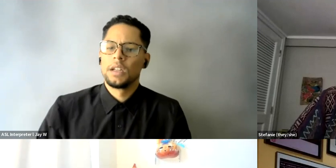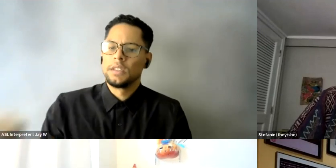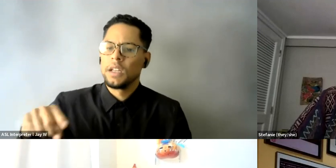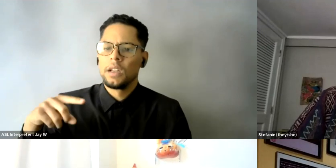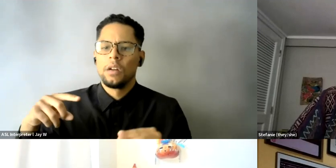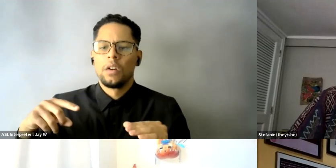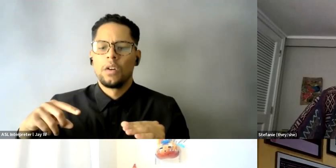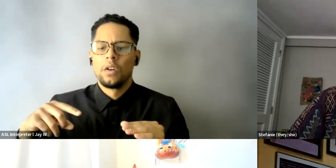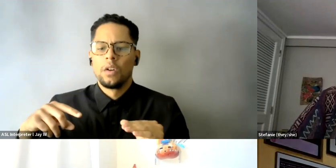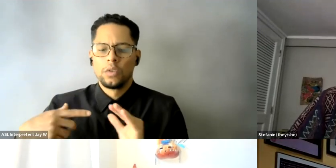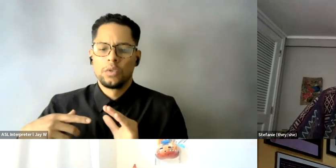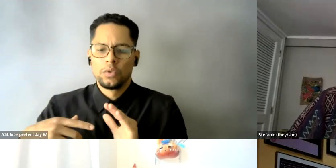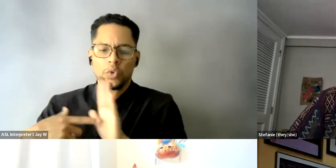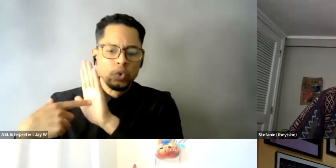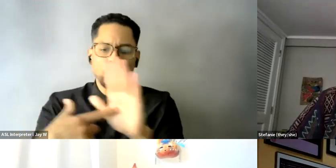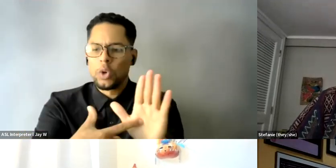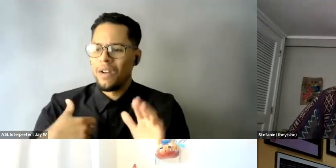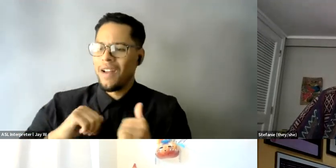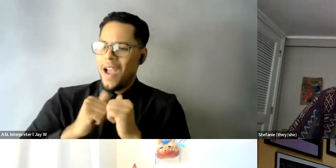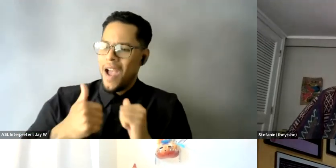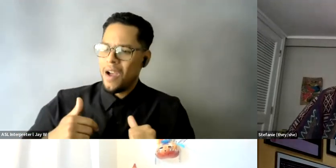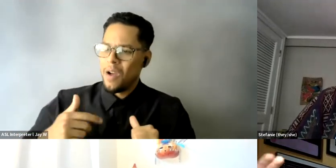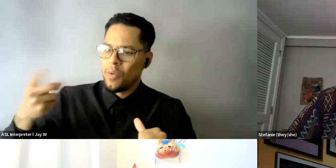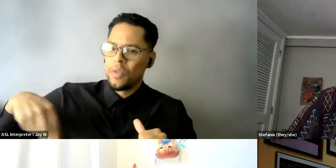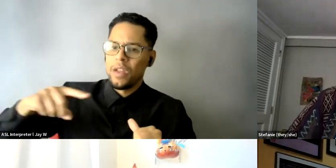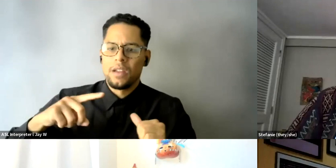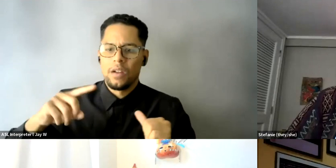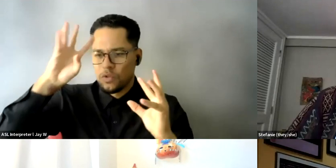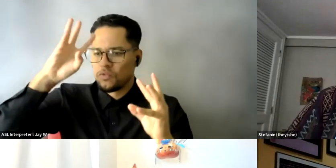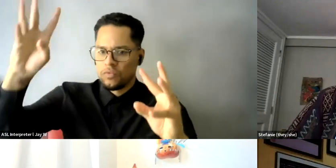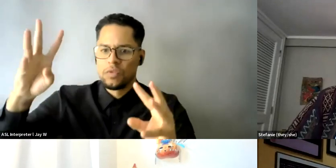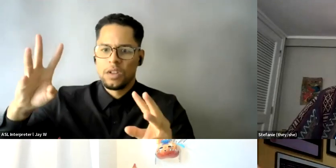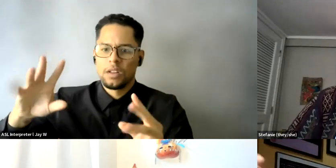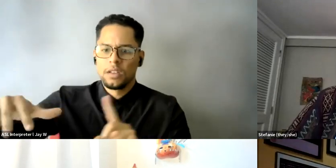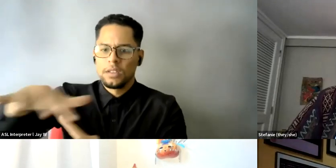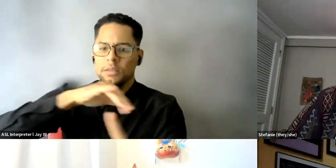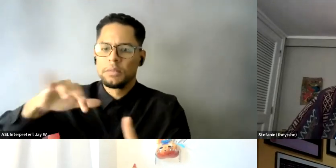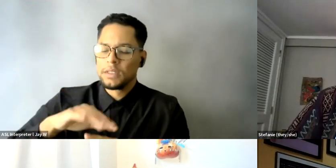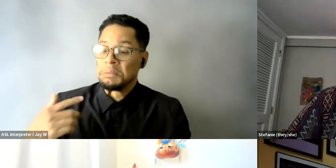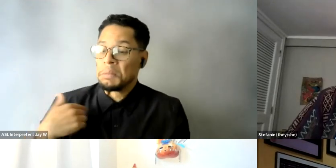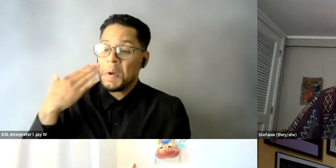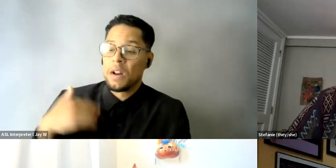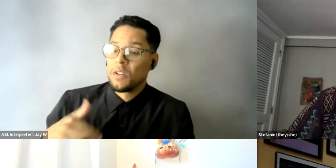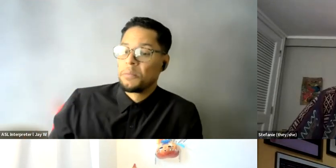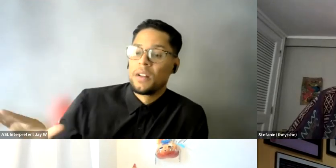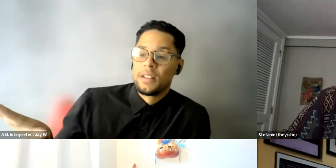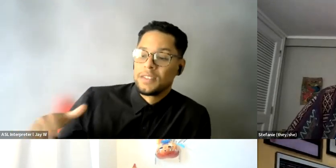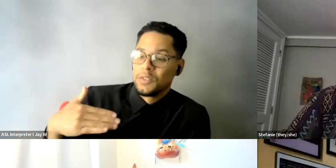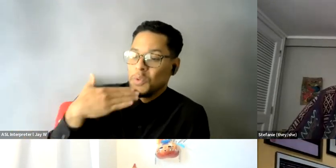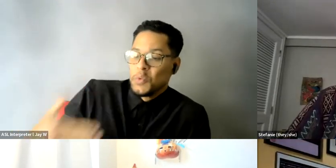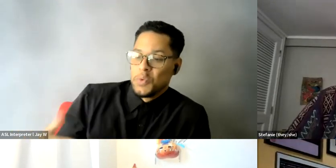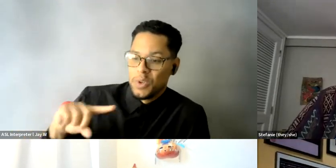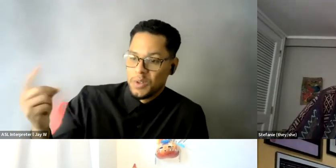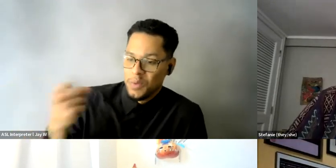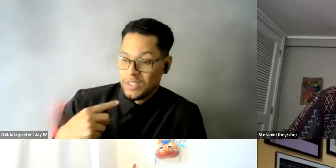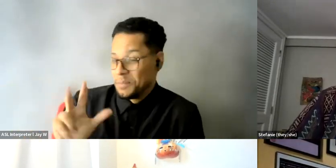can engage with each other. I don't know. It's a great question, and I'm like, we got 3 minutes, so I'm gonna shut up now.